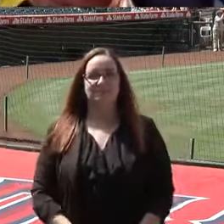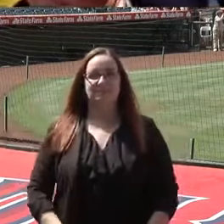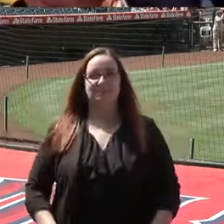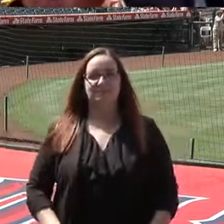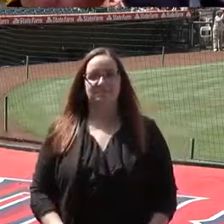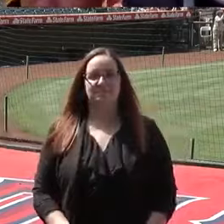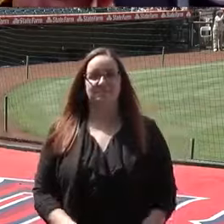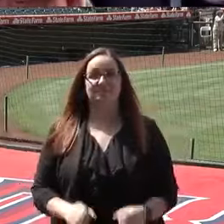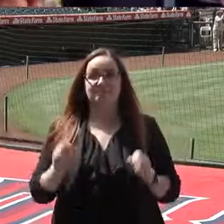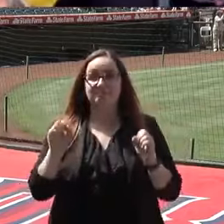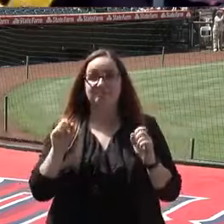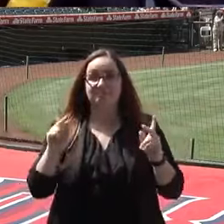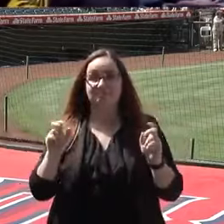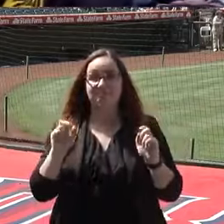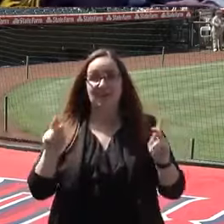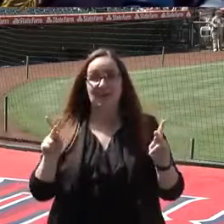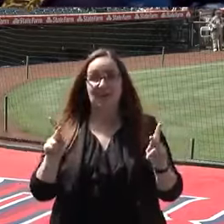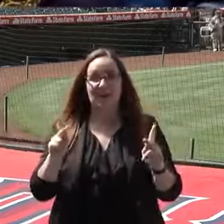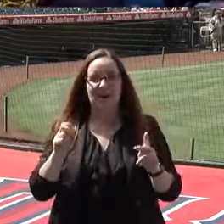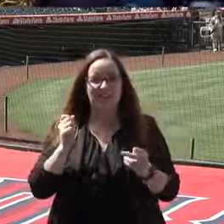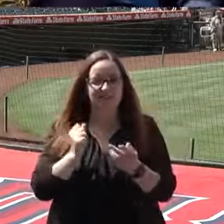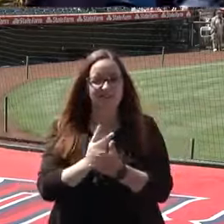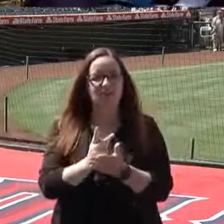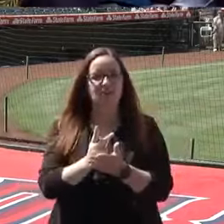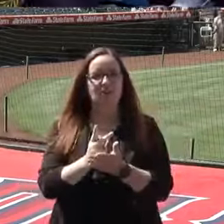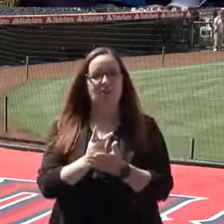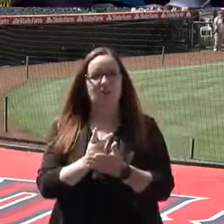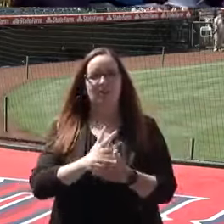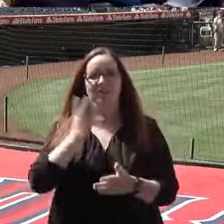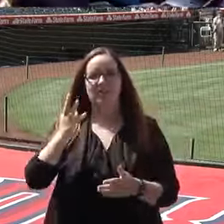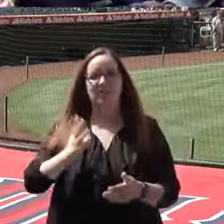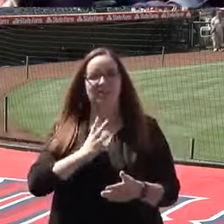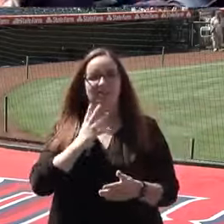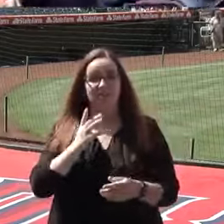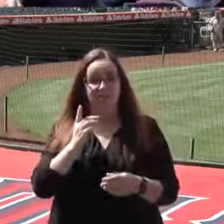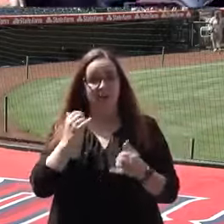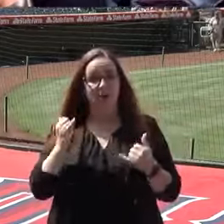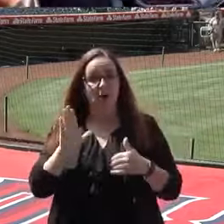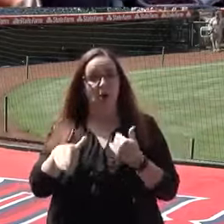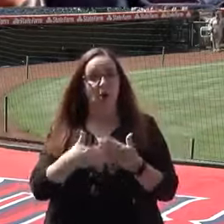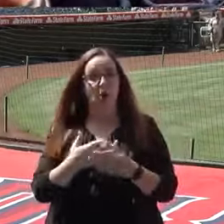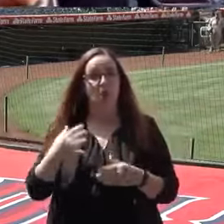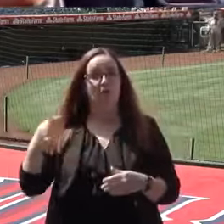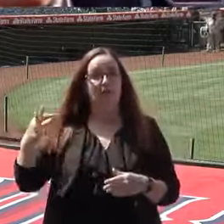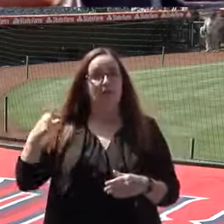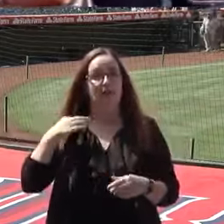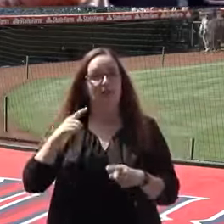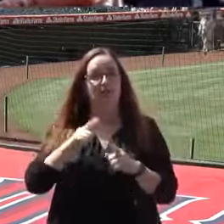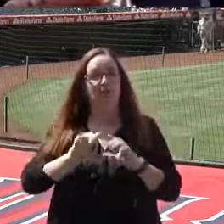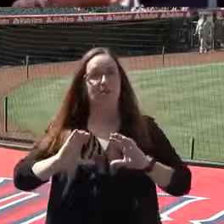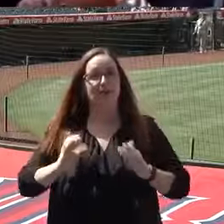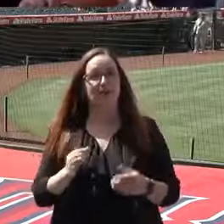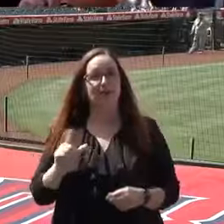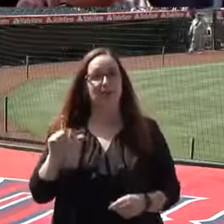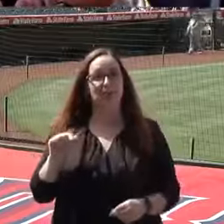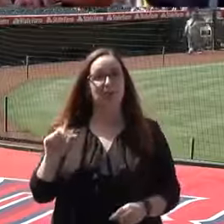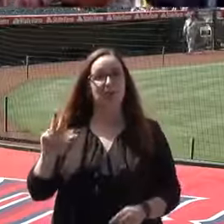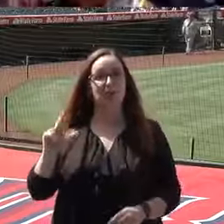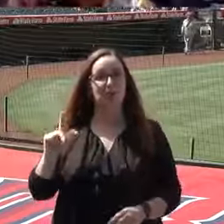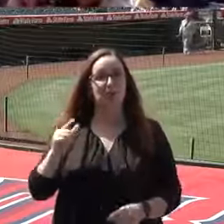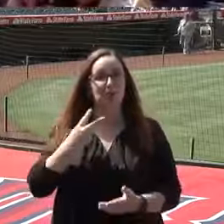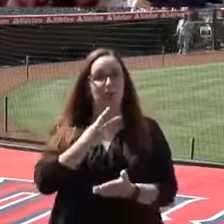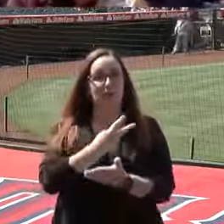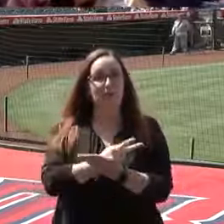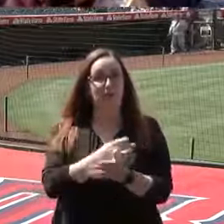All right. Let's make it official. Will the candidates from the class of 2023